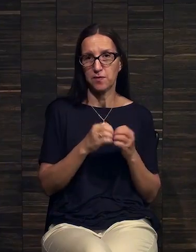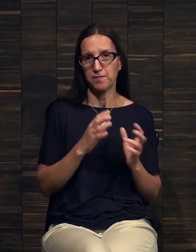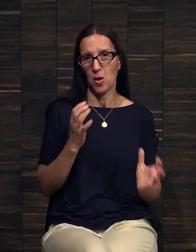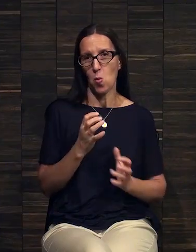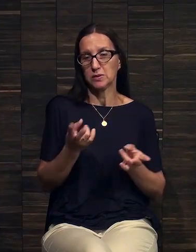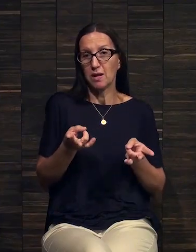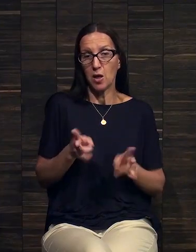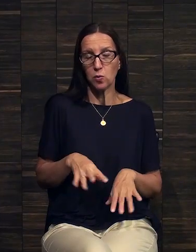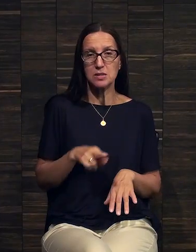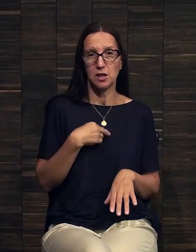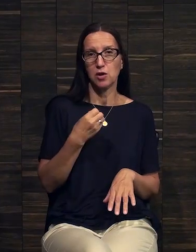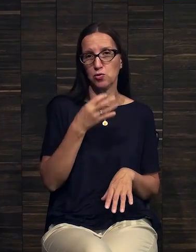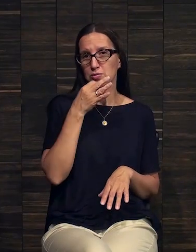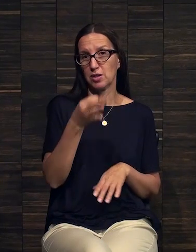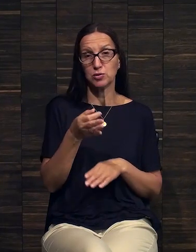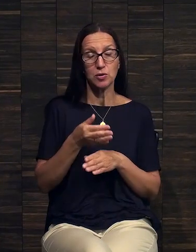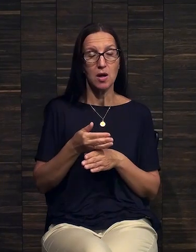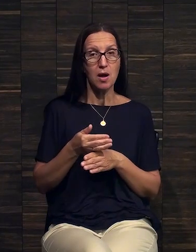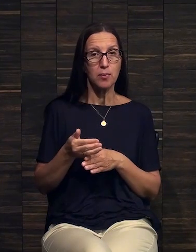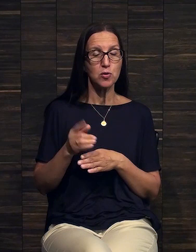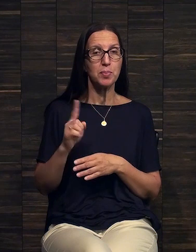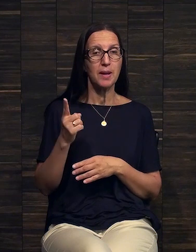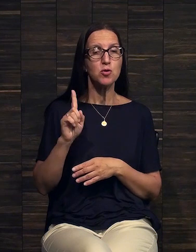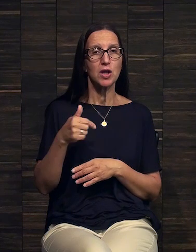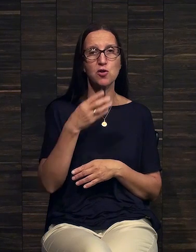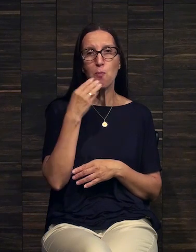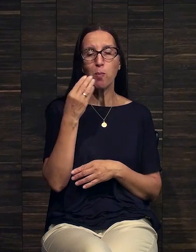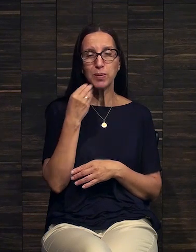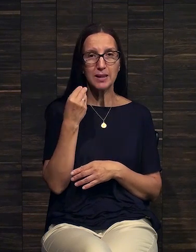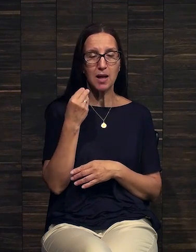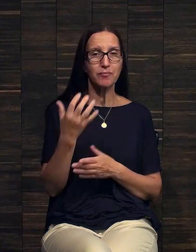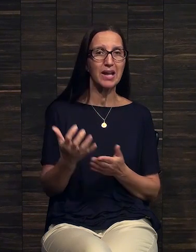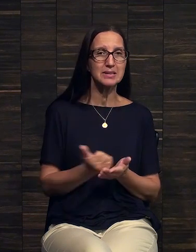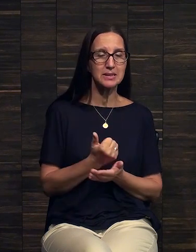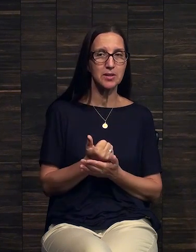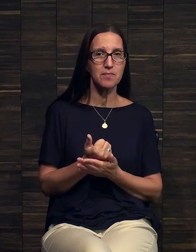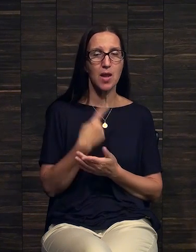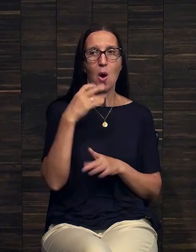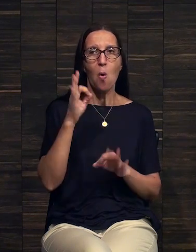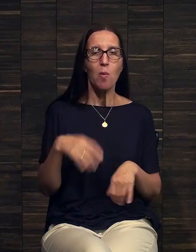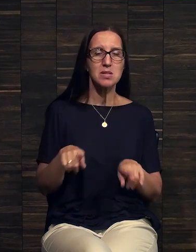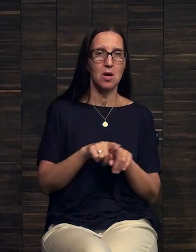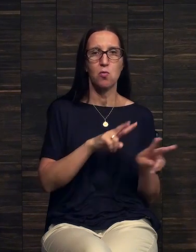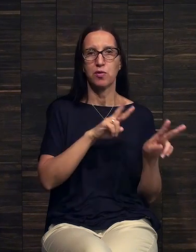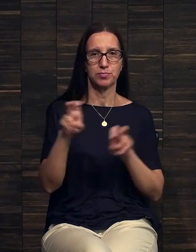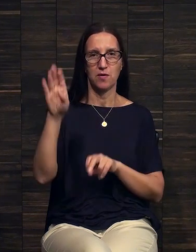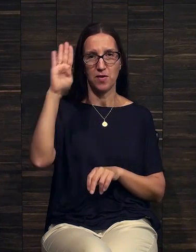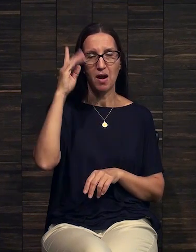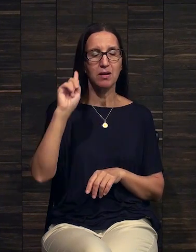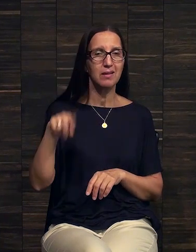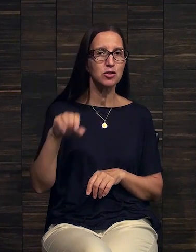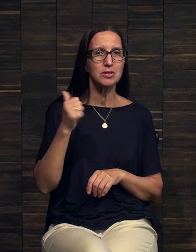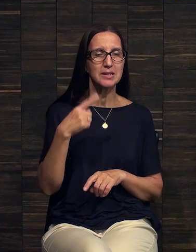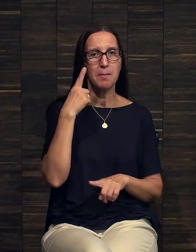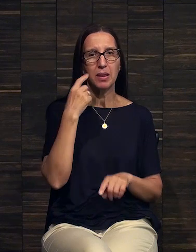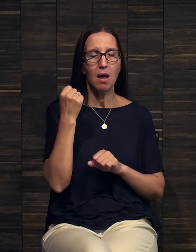it still remains to be a teenager kind of thing. And even trying to find an image of